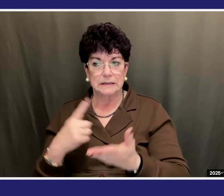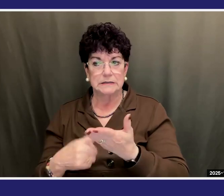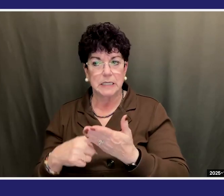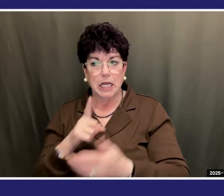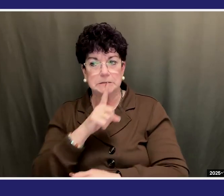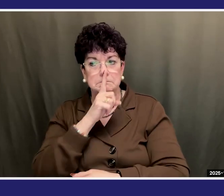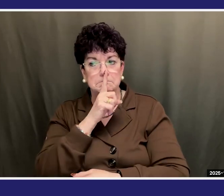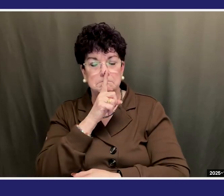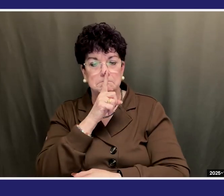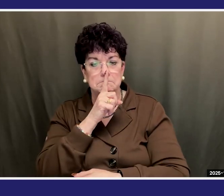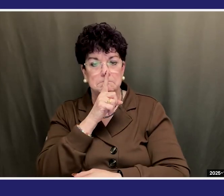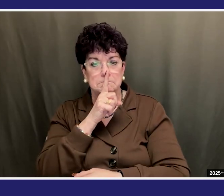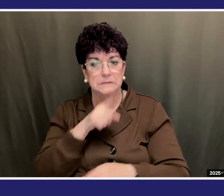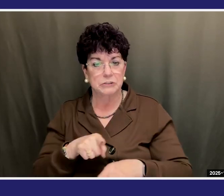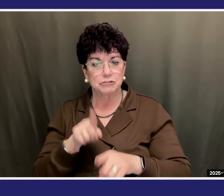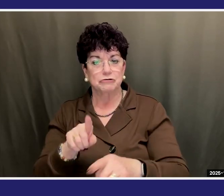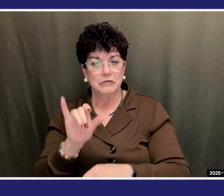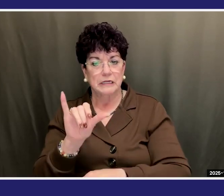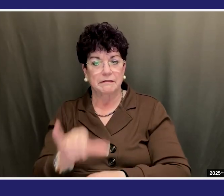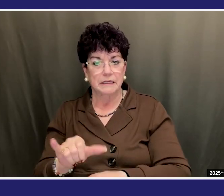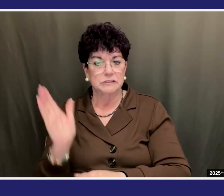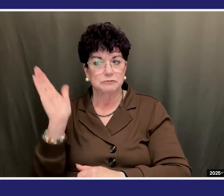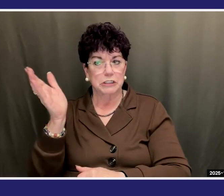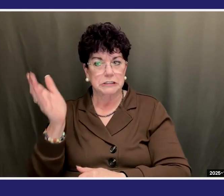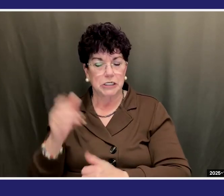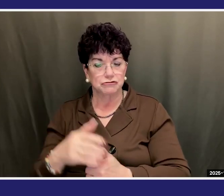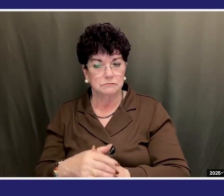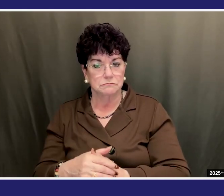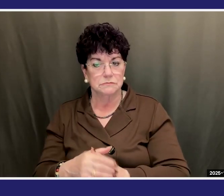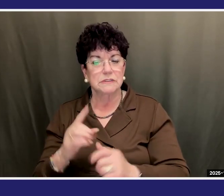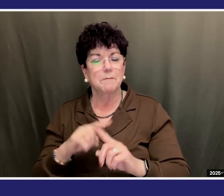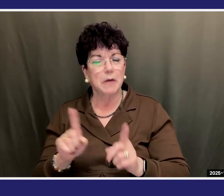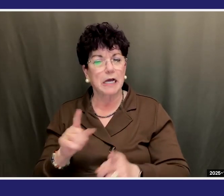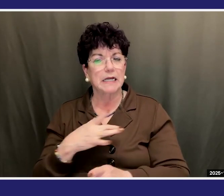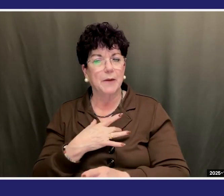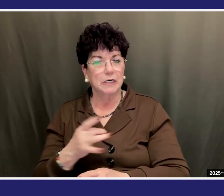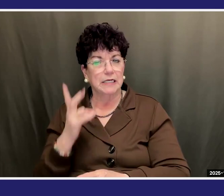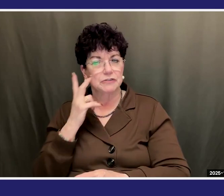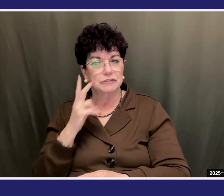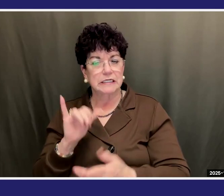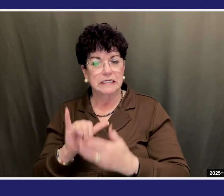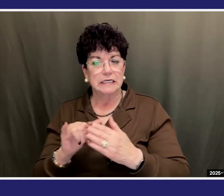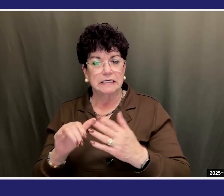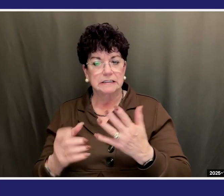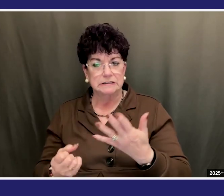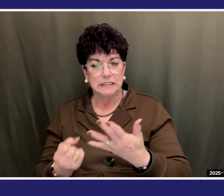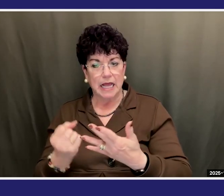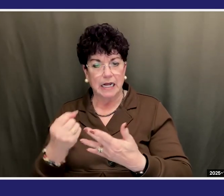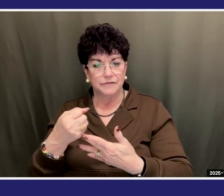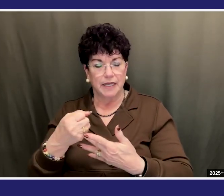about in this presentation, but I'd like to see it elevated to be